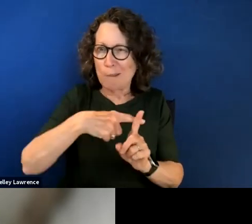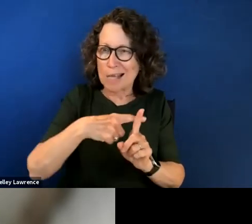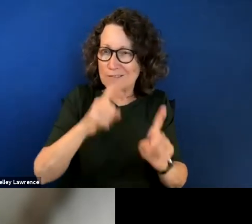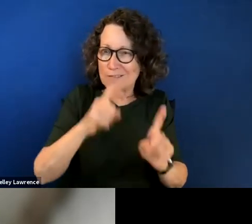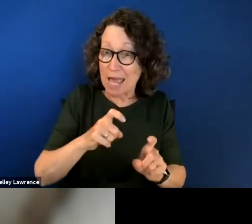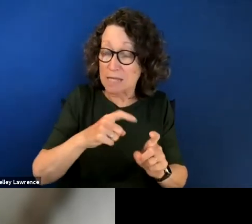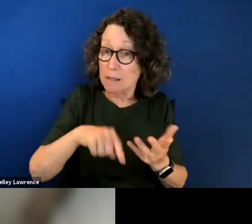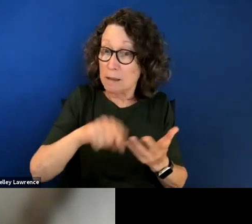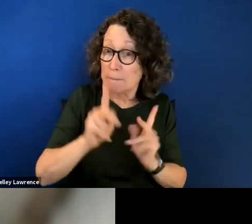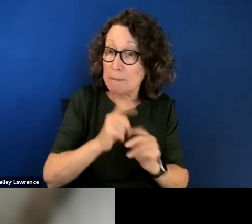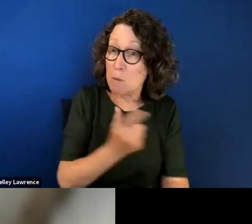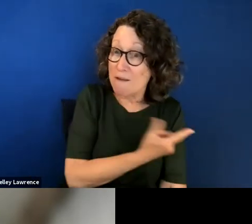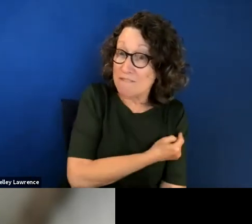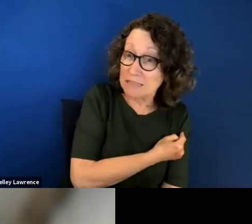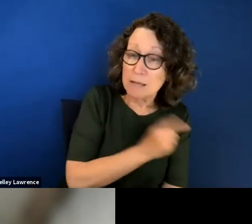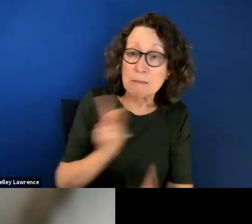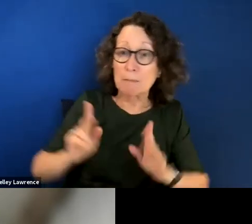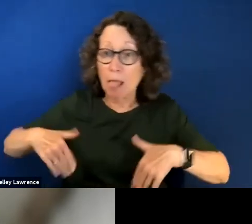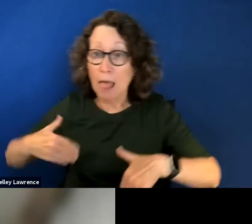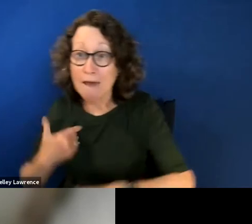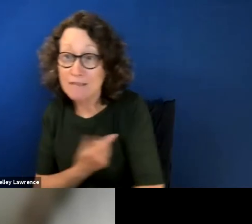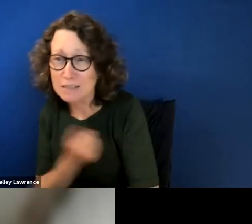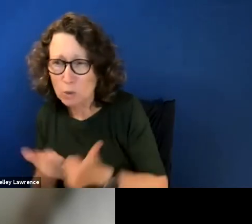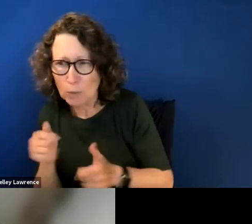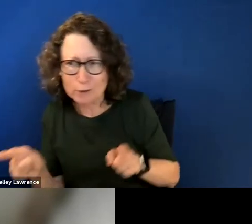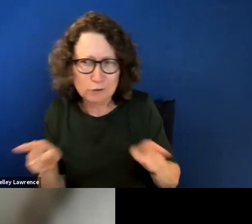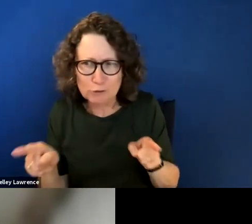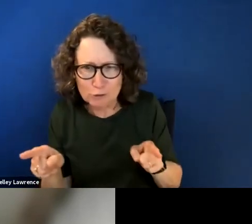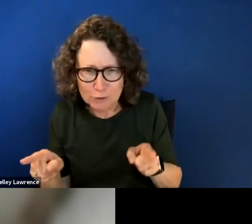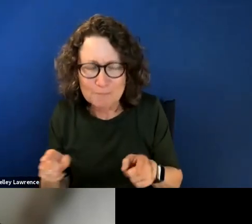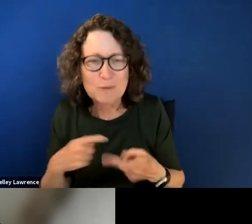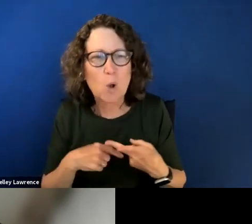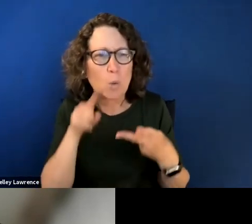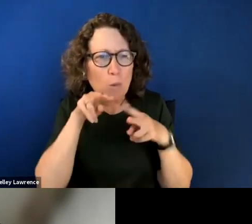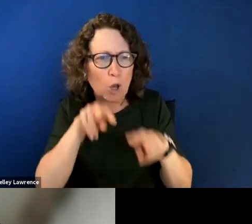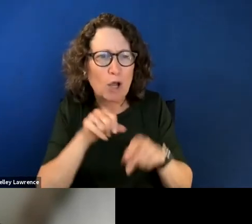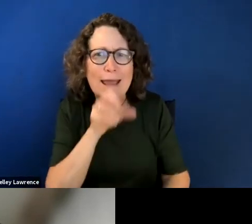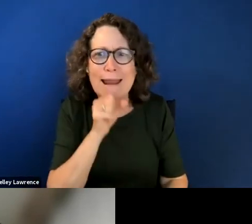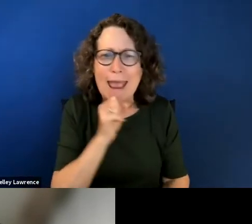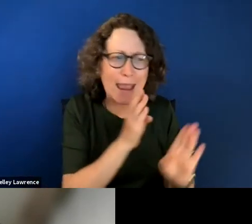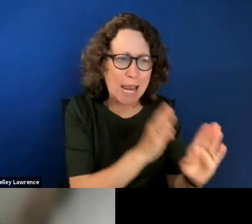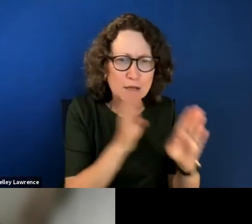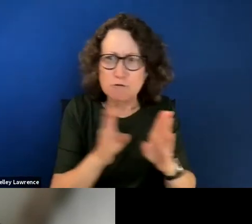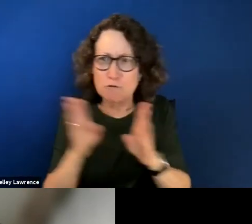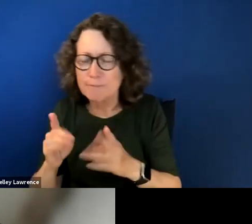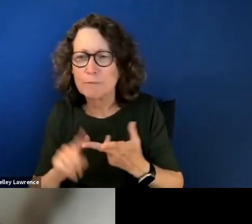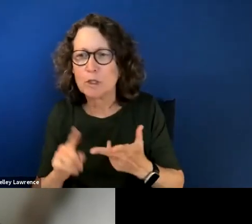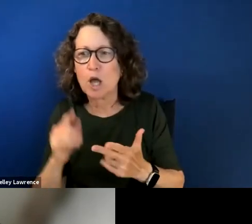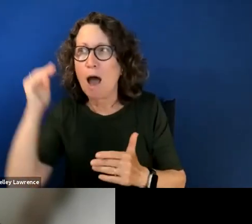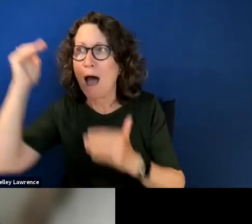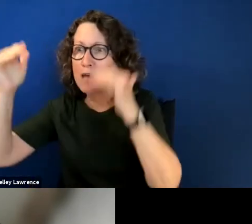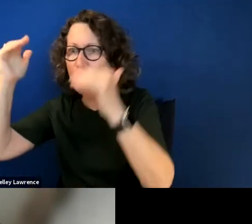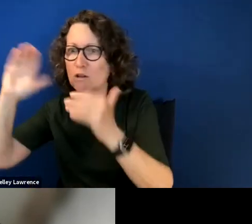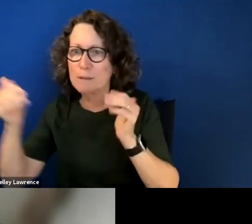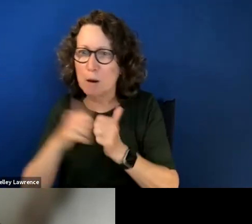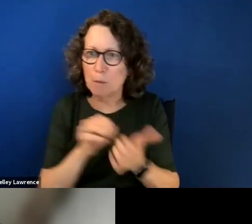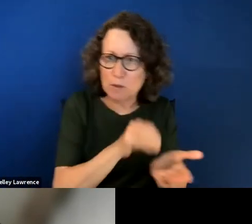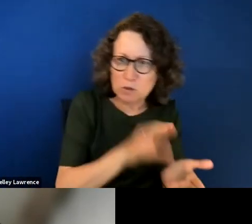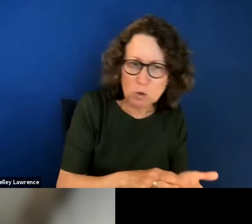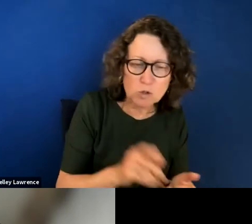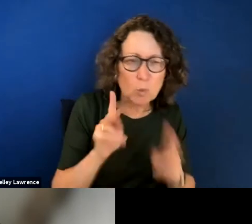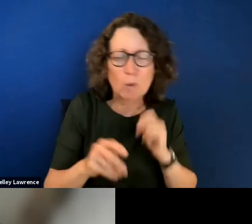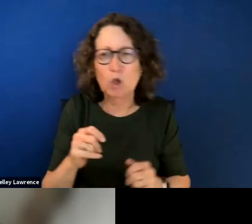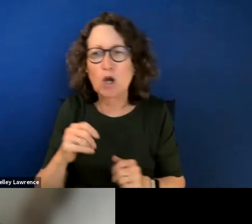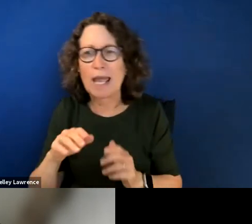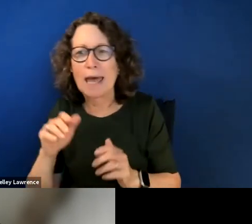the vaccinated or the unvaccinated? We will look at age groups. We will look at adults versus students. We'll look at